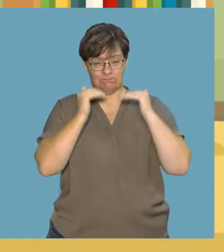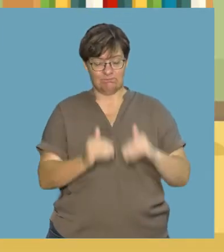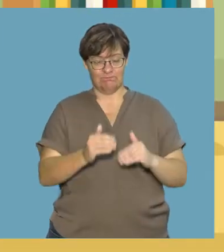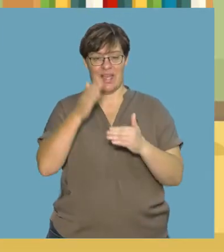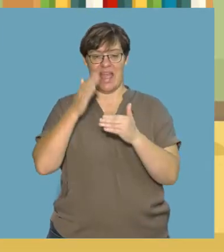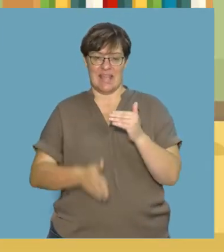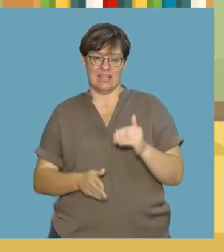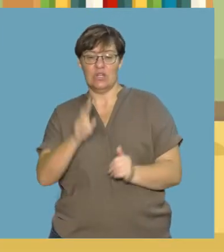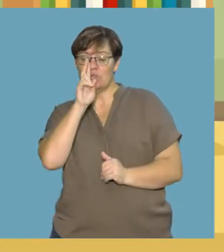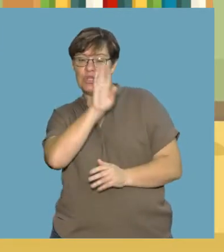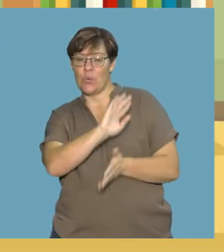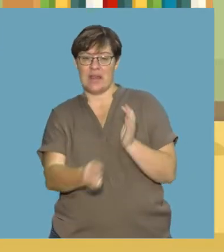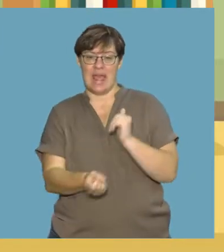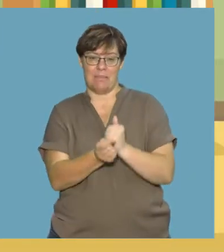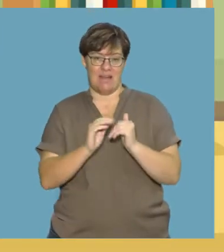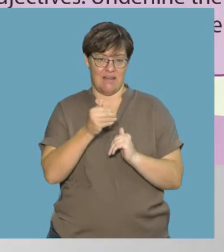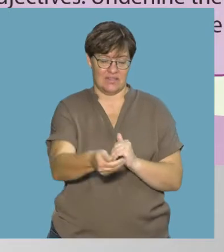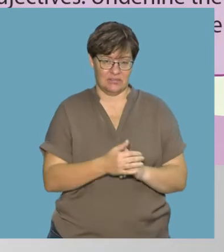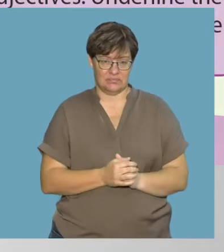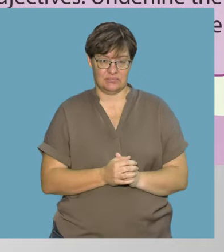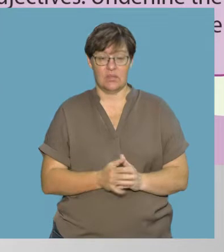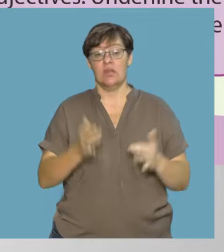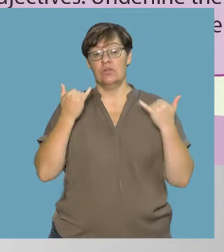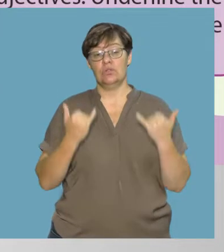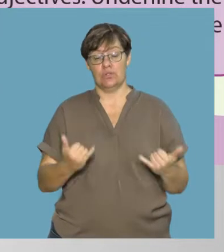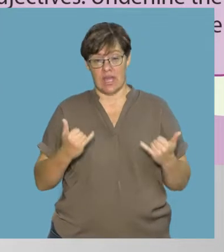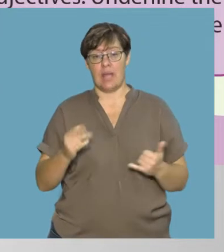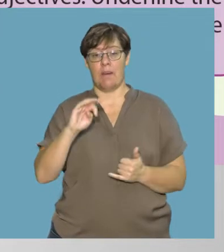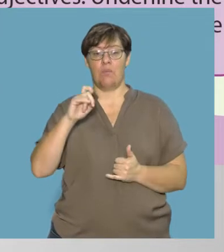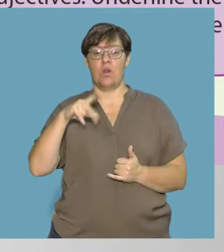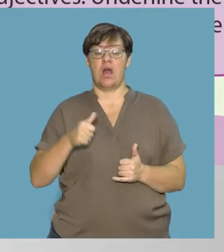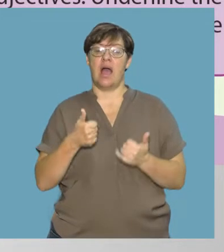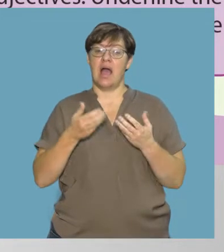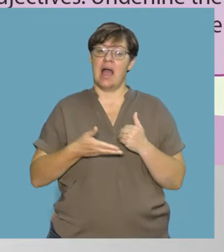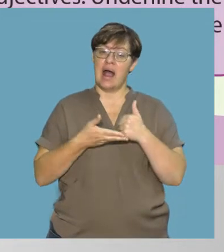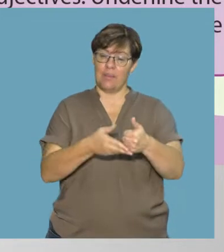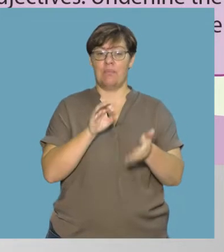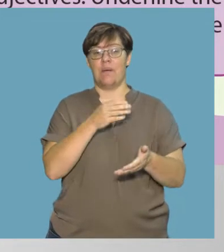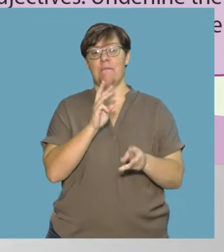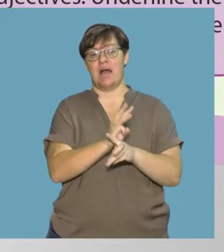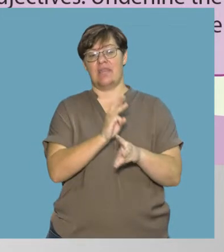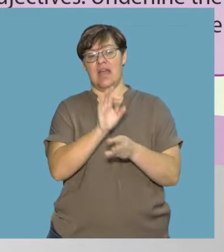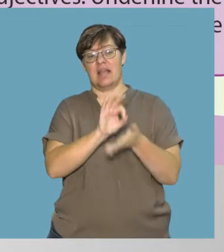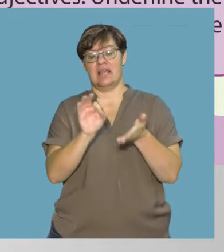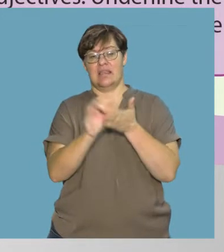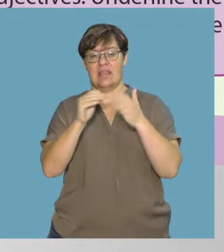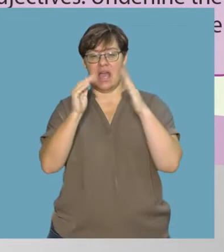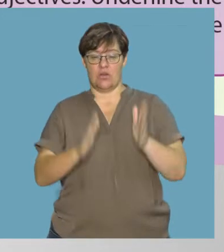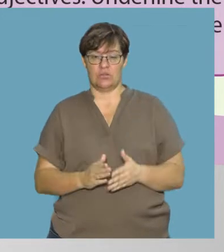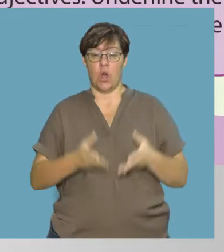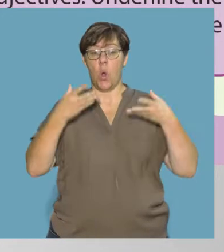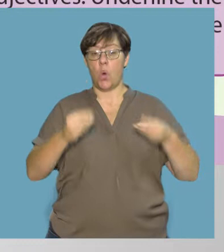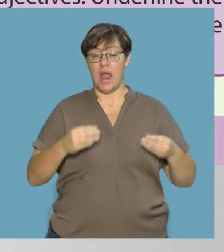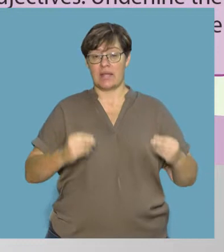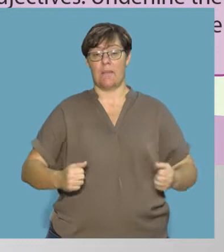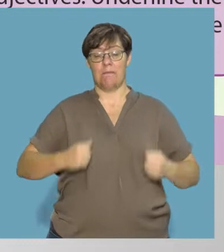the end to see what happened after that. Today Mapula helped her mother to clean their house. She hung all the wet blankets